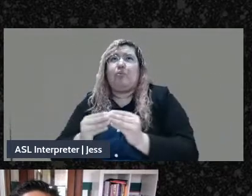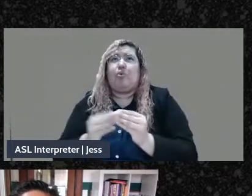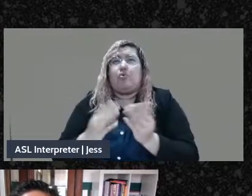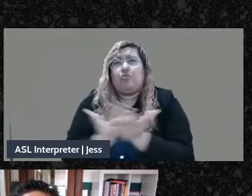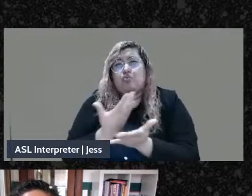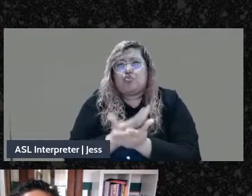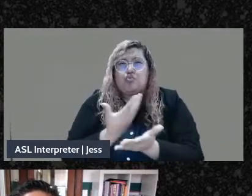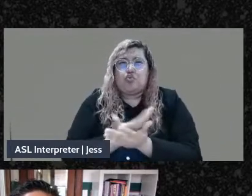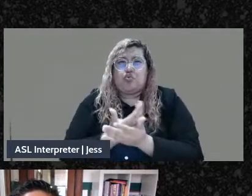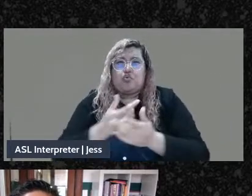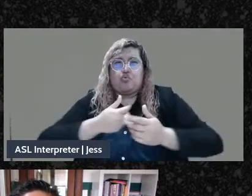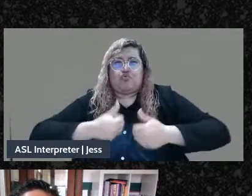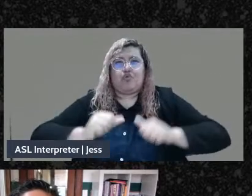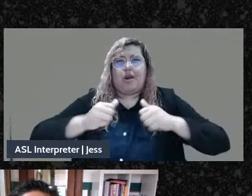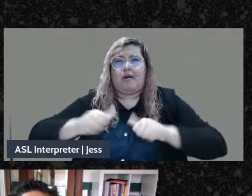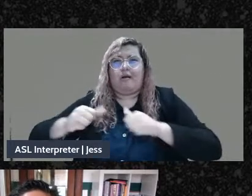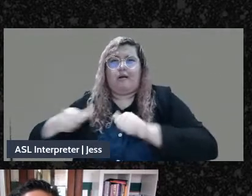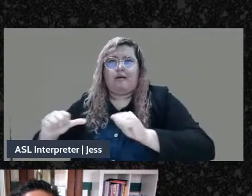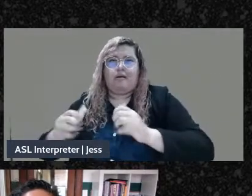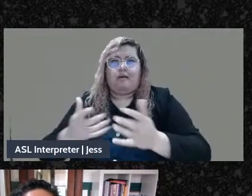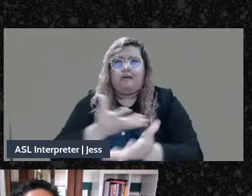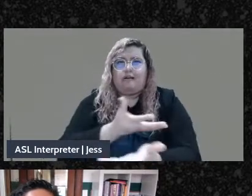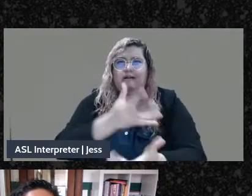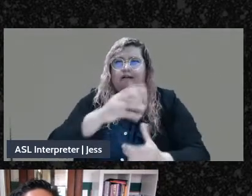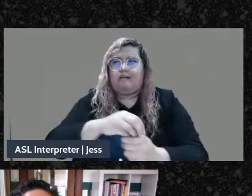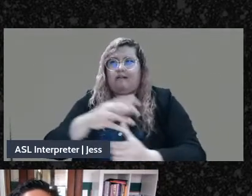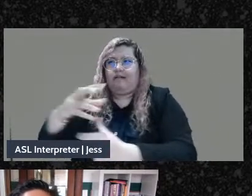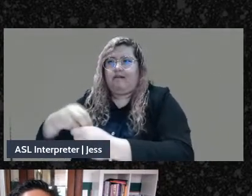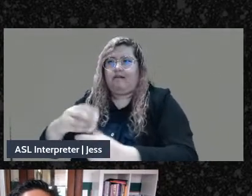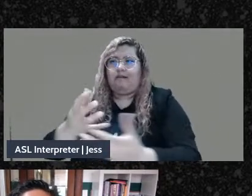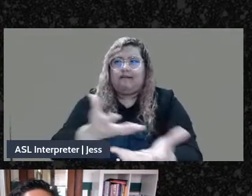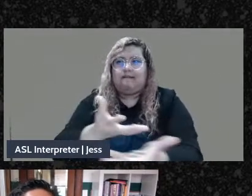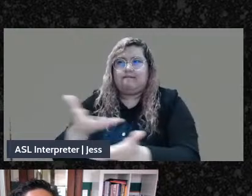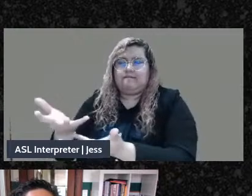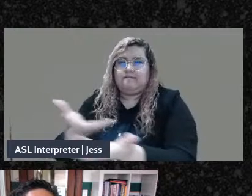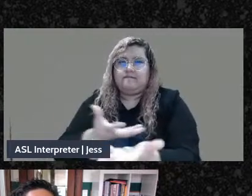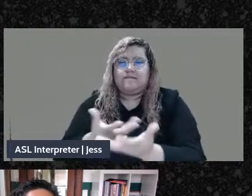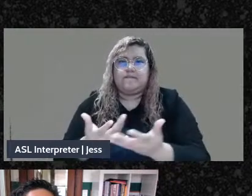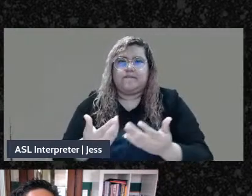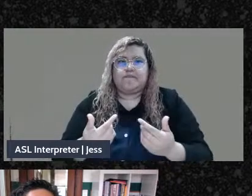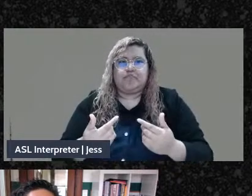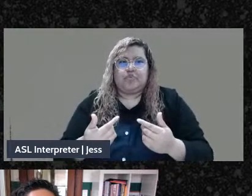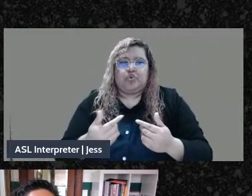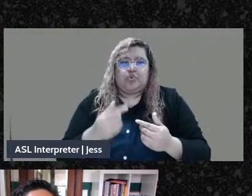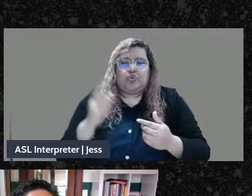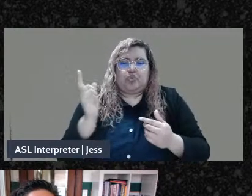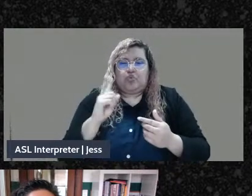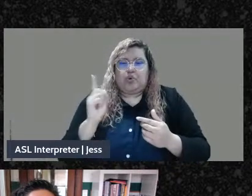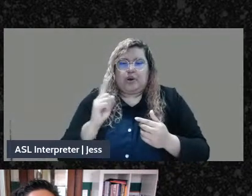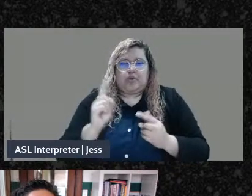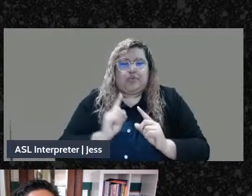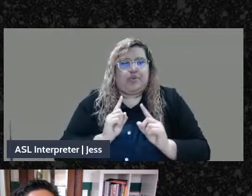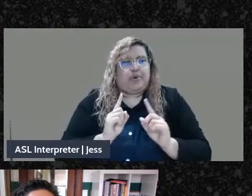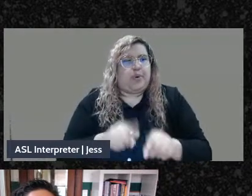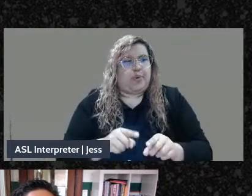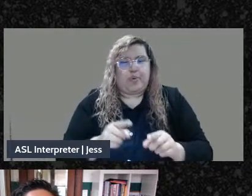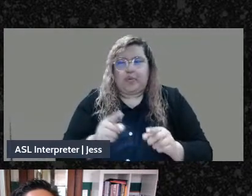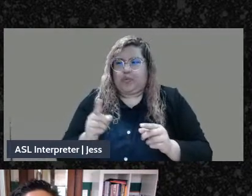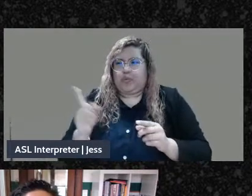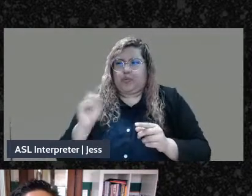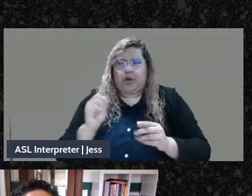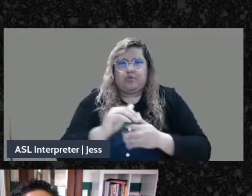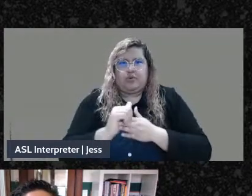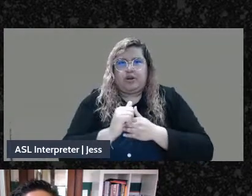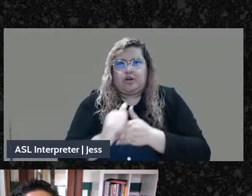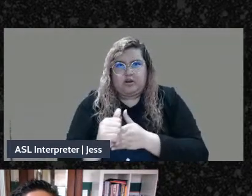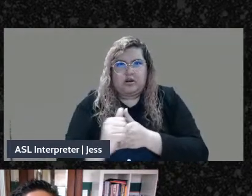and torn about which place to take it. And part of it is that I just really want to hear